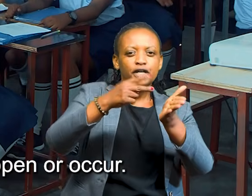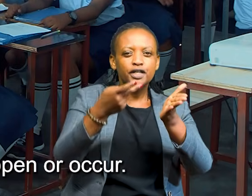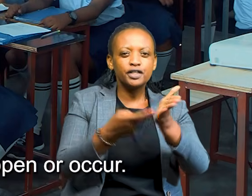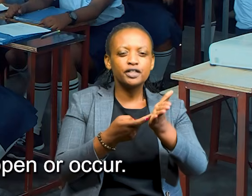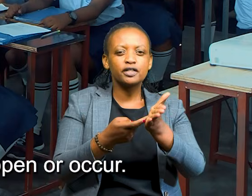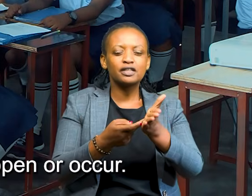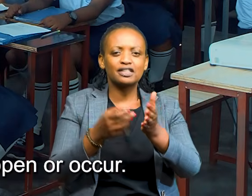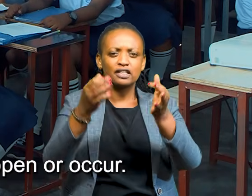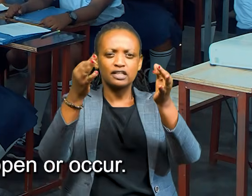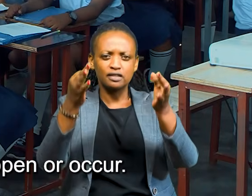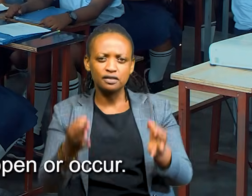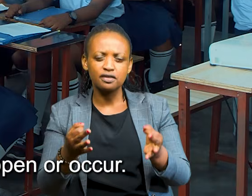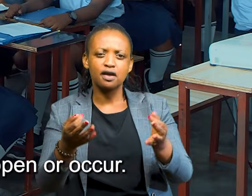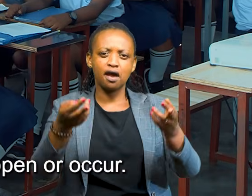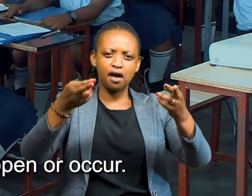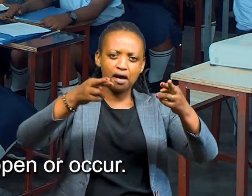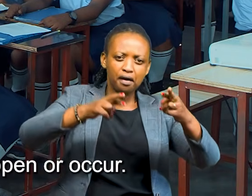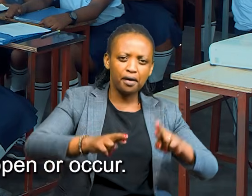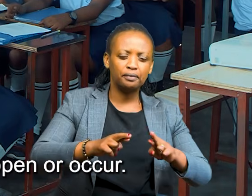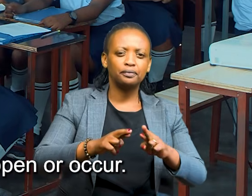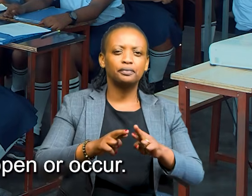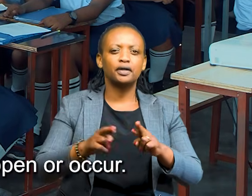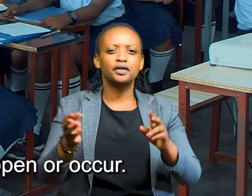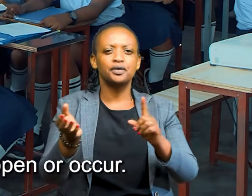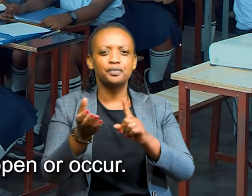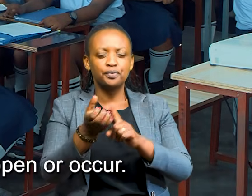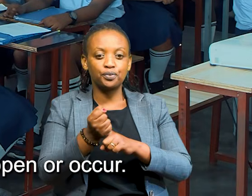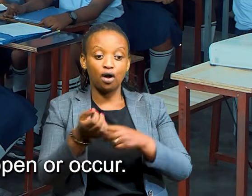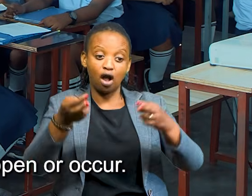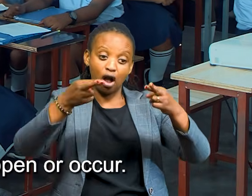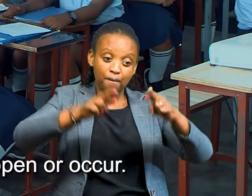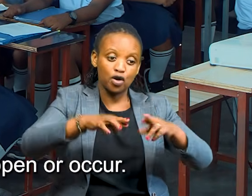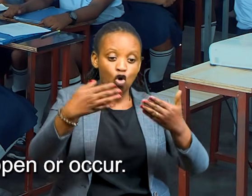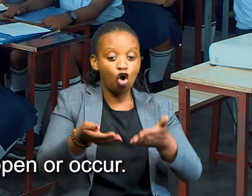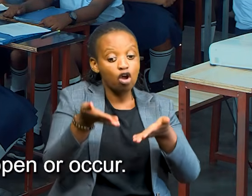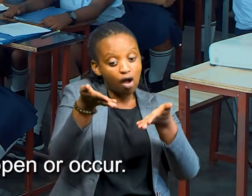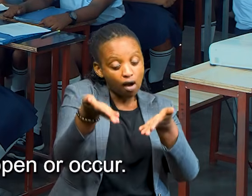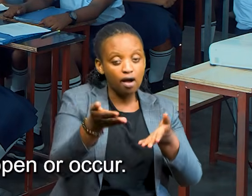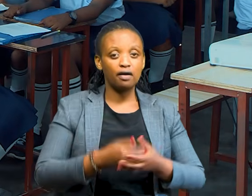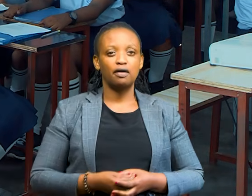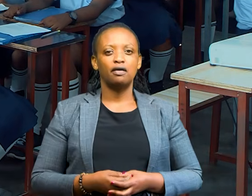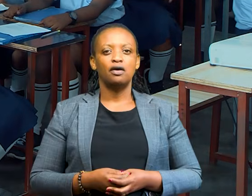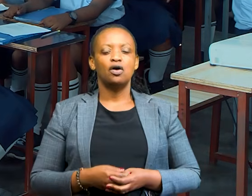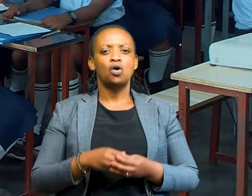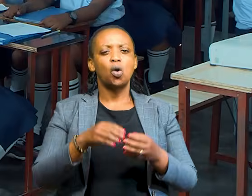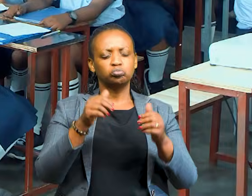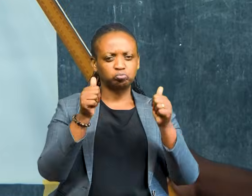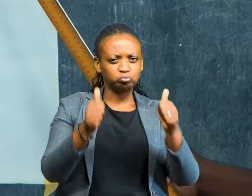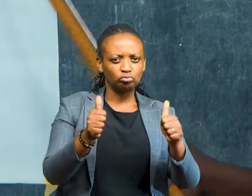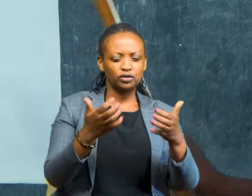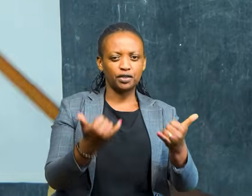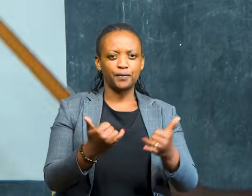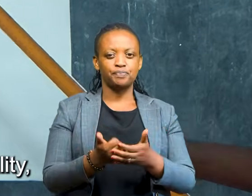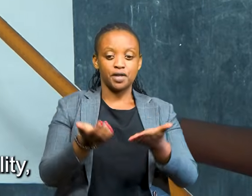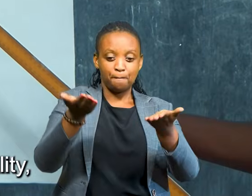Probability means an event that is likely to happen or occur. That is very